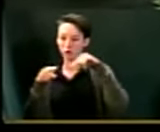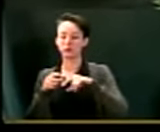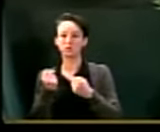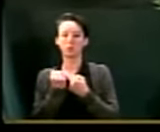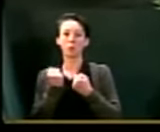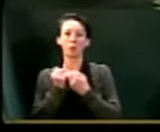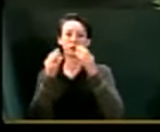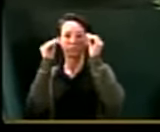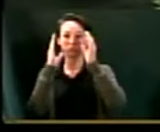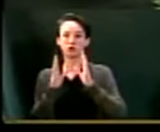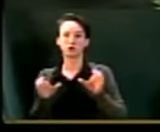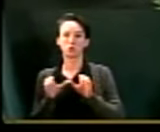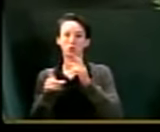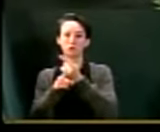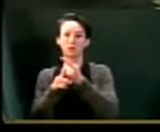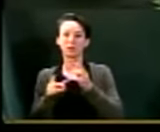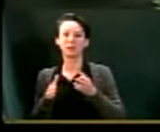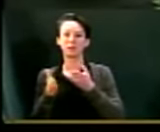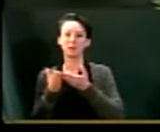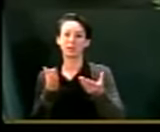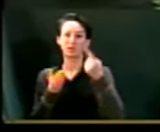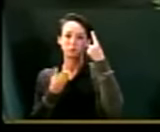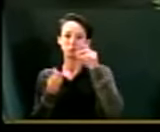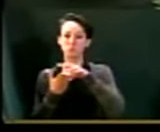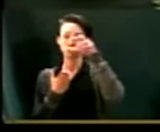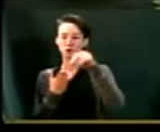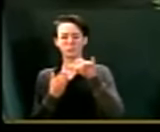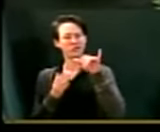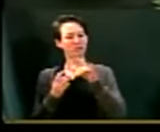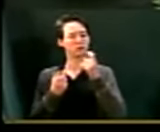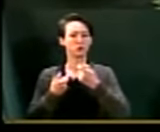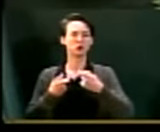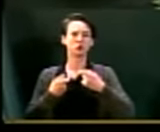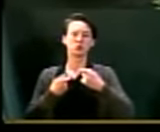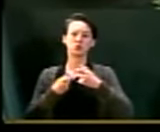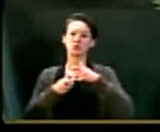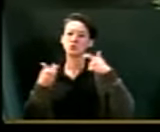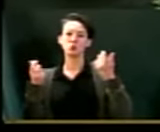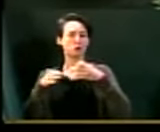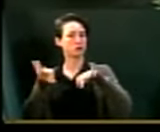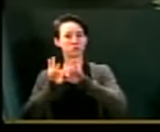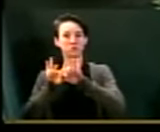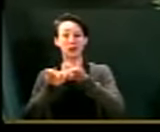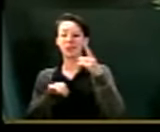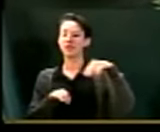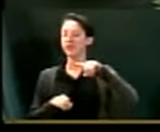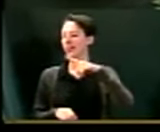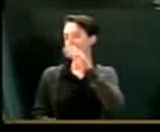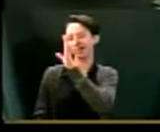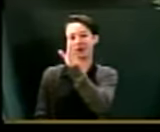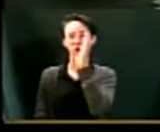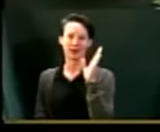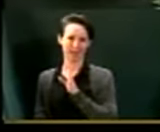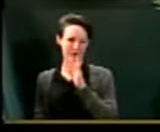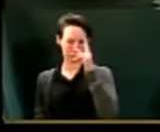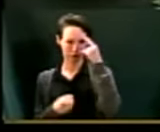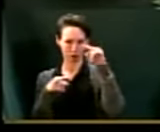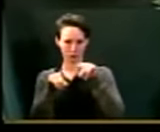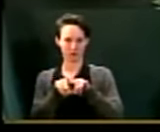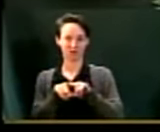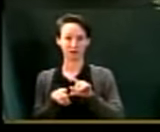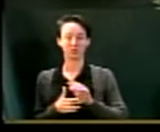and do the right thing for students. That is huge. They never agree. And